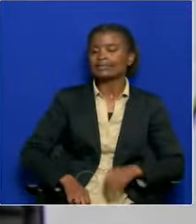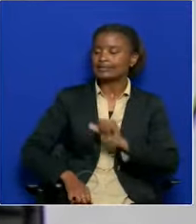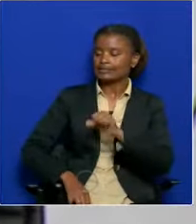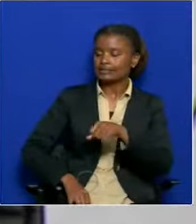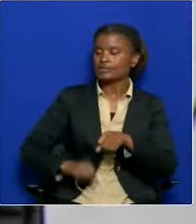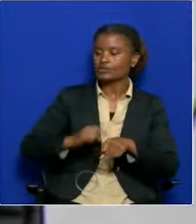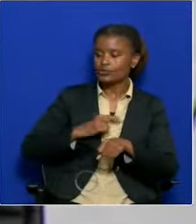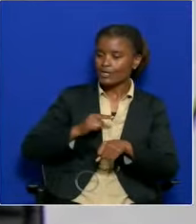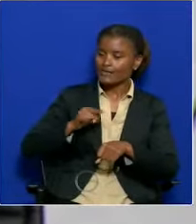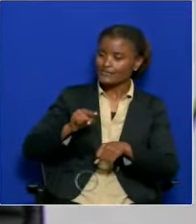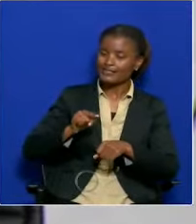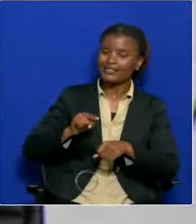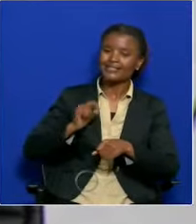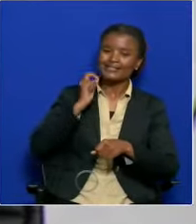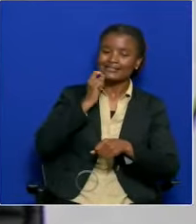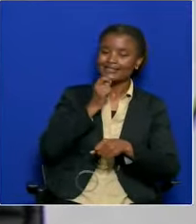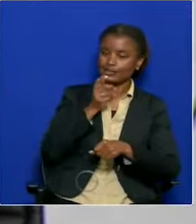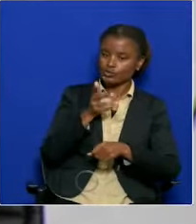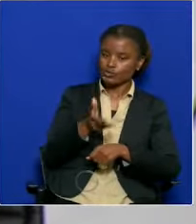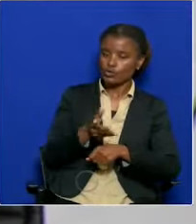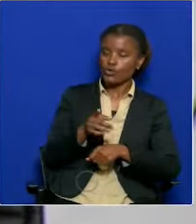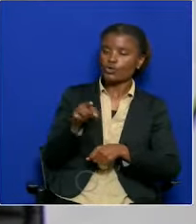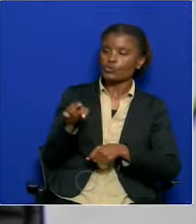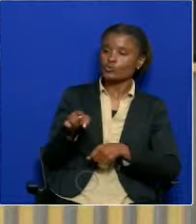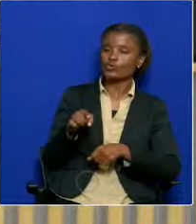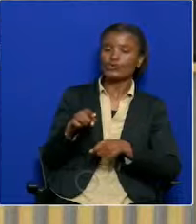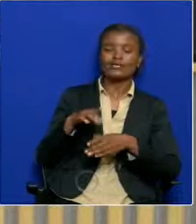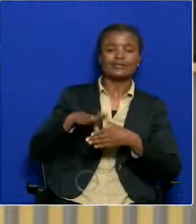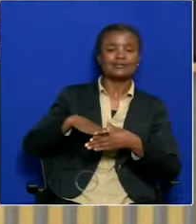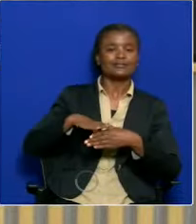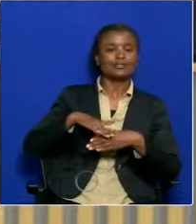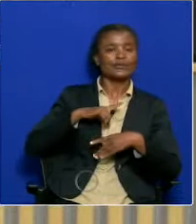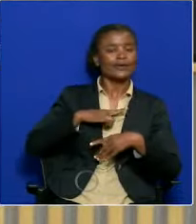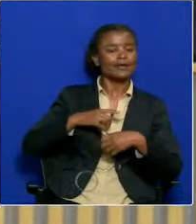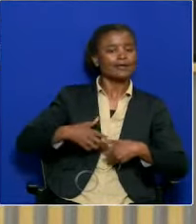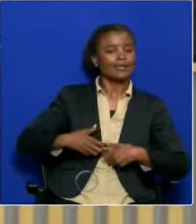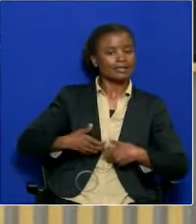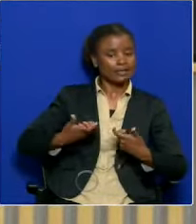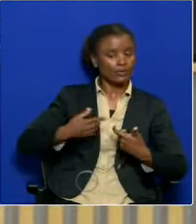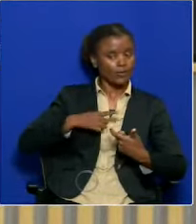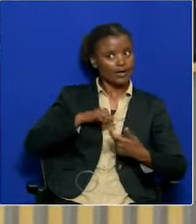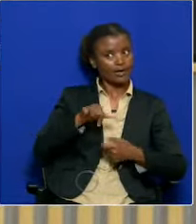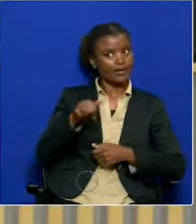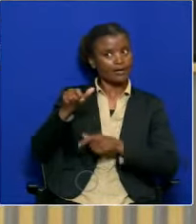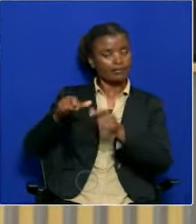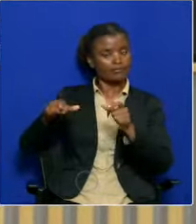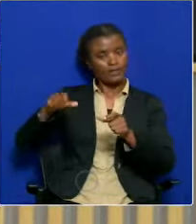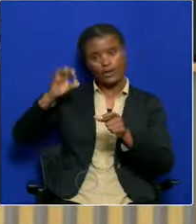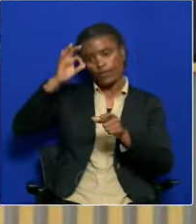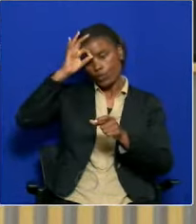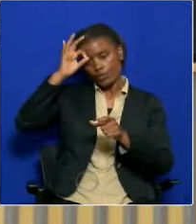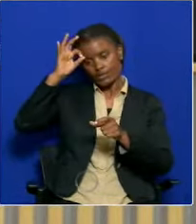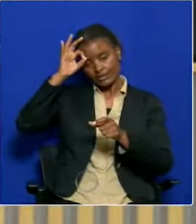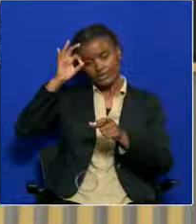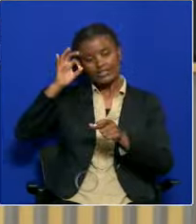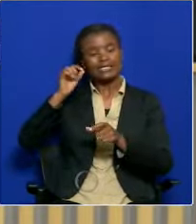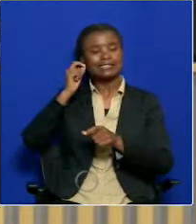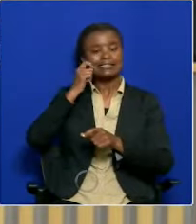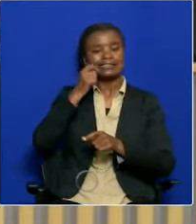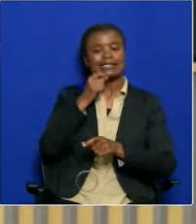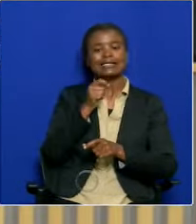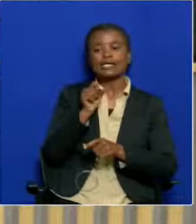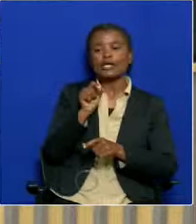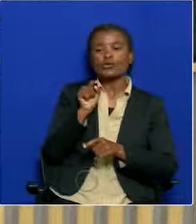were upset with him was because he had told other policemen that you are his person, and that upset you.